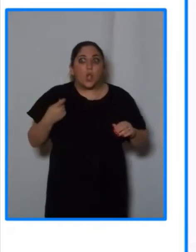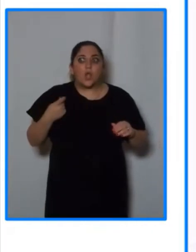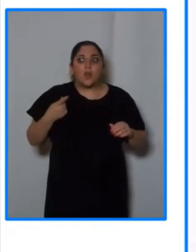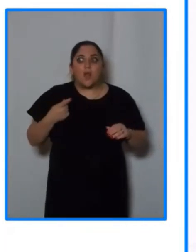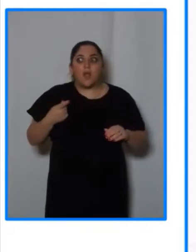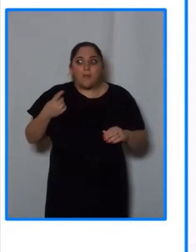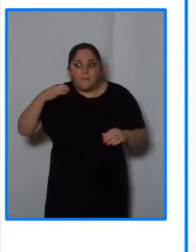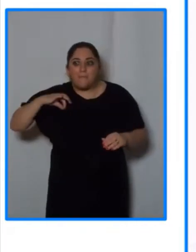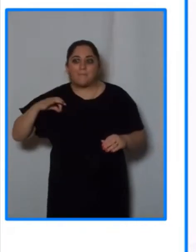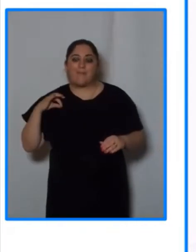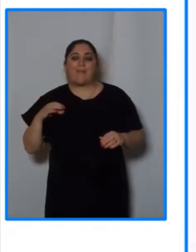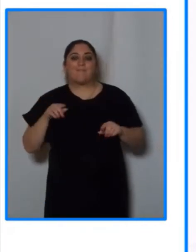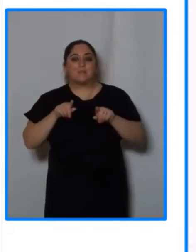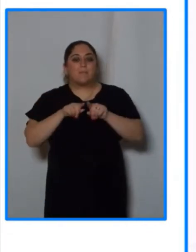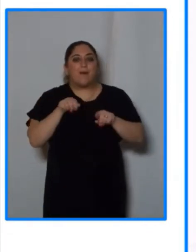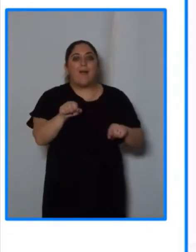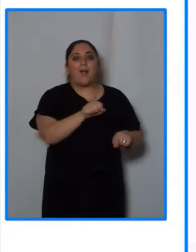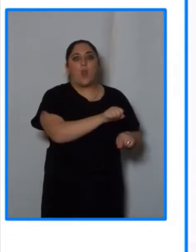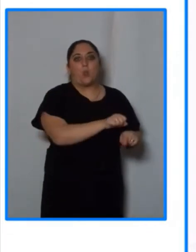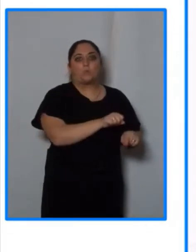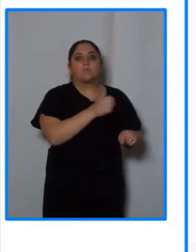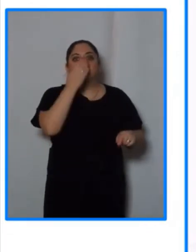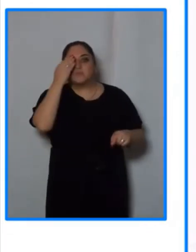benefit of text being read aloud.